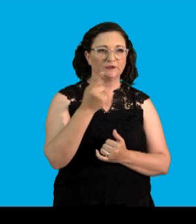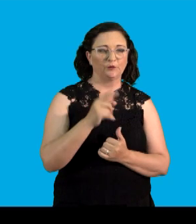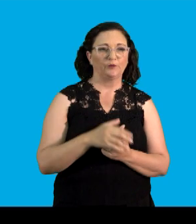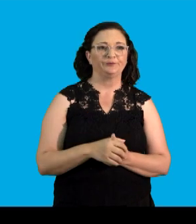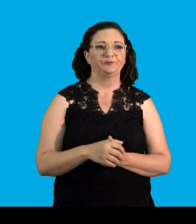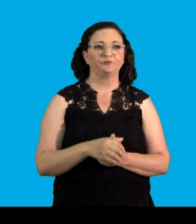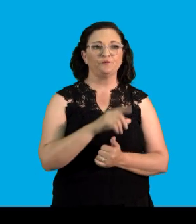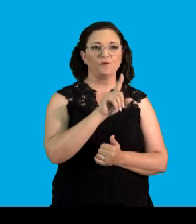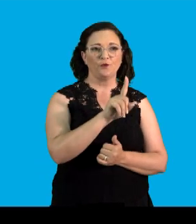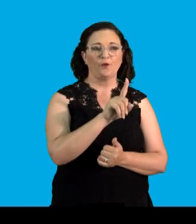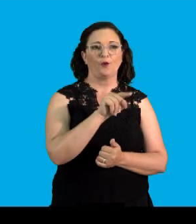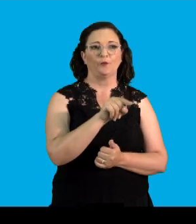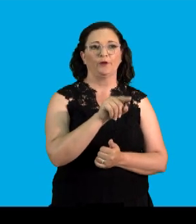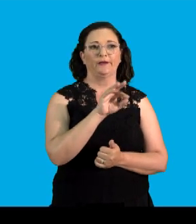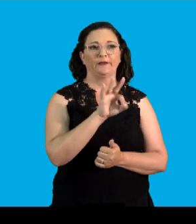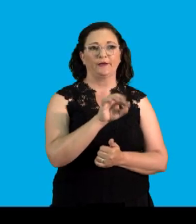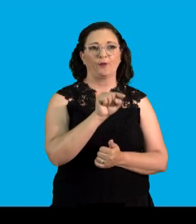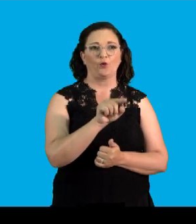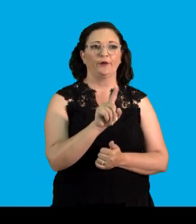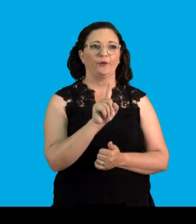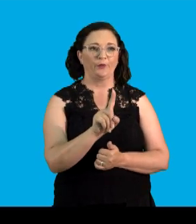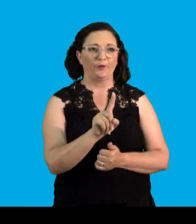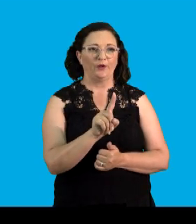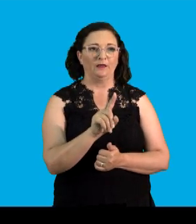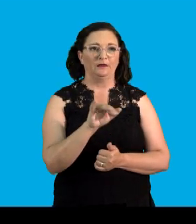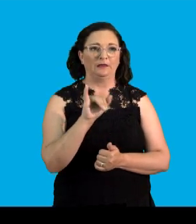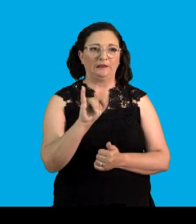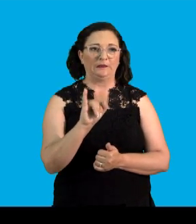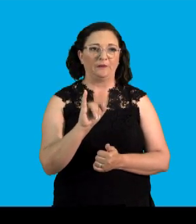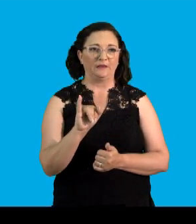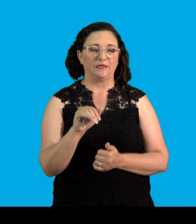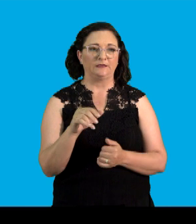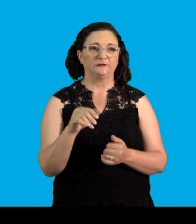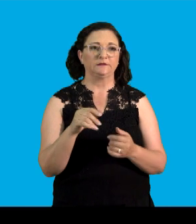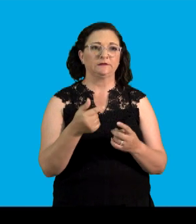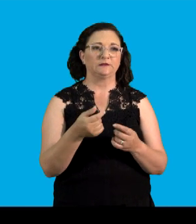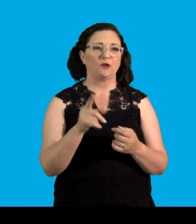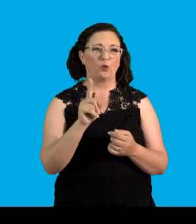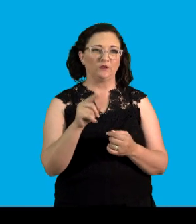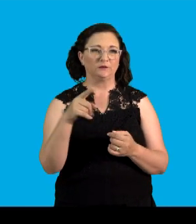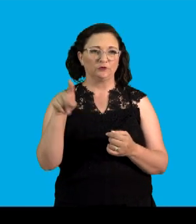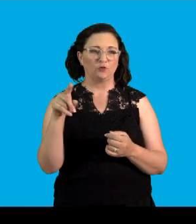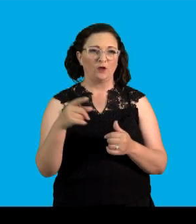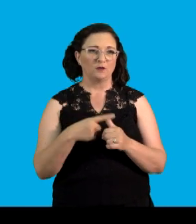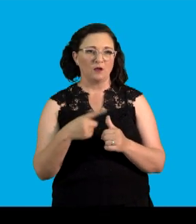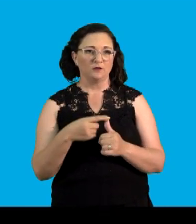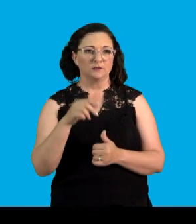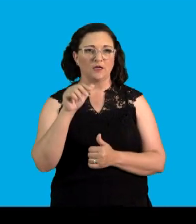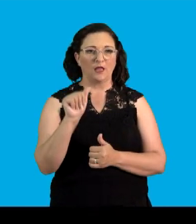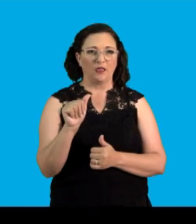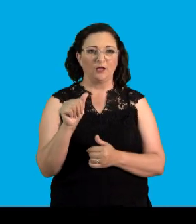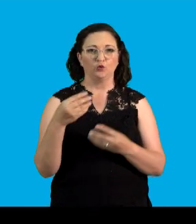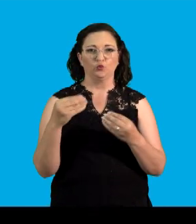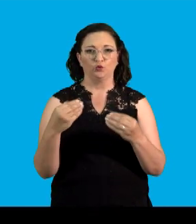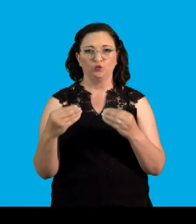the question is 1.3.1 is intermediaries. What is the correct answer for intermediaries? A, organizations